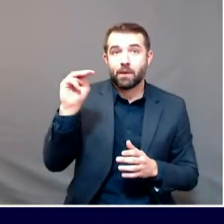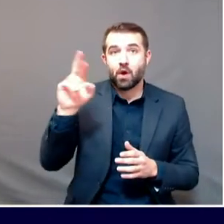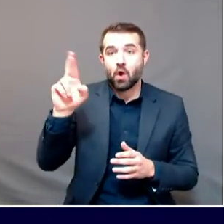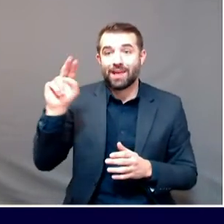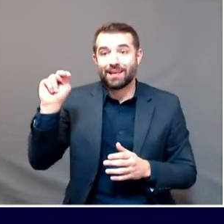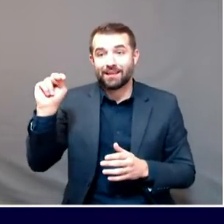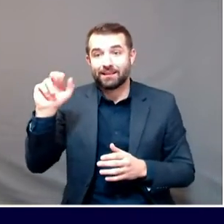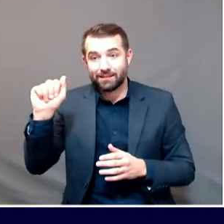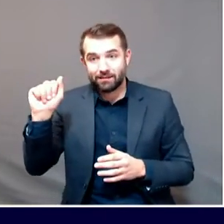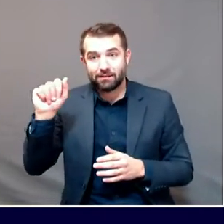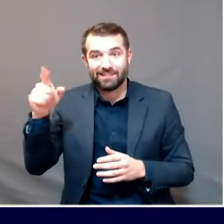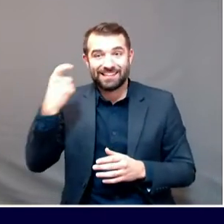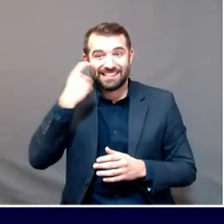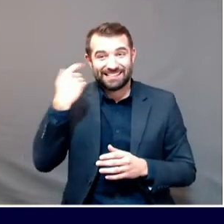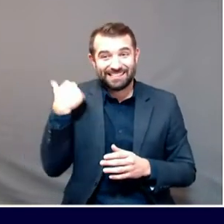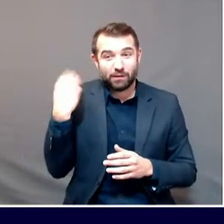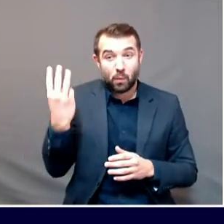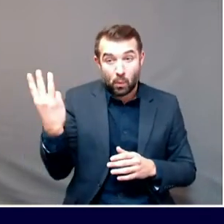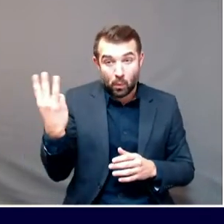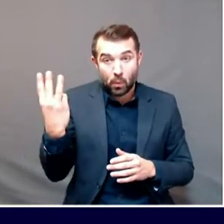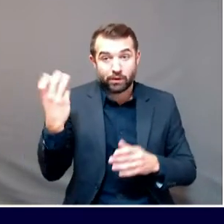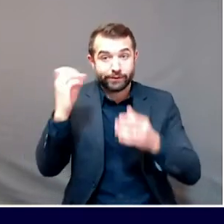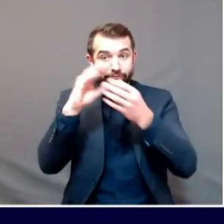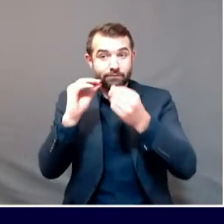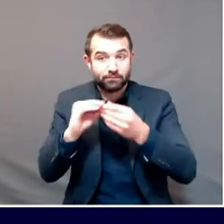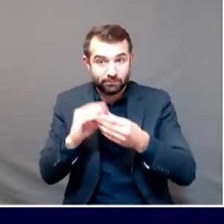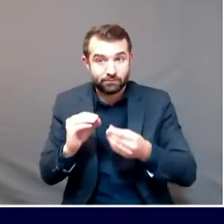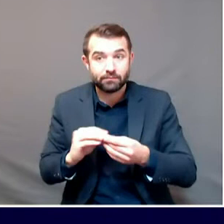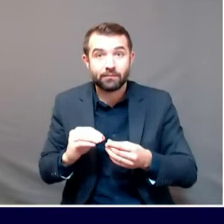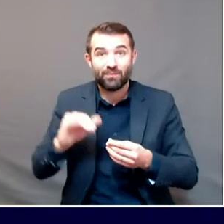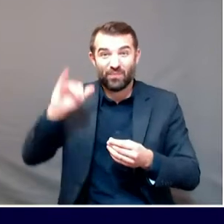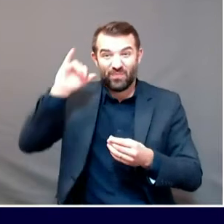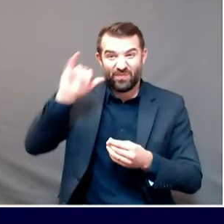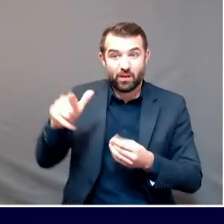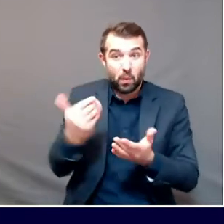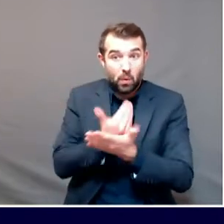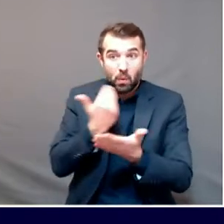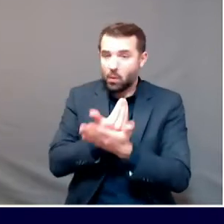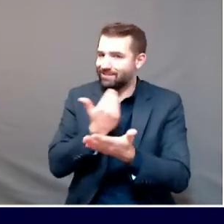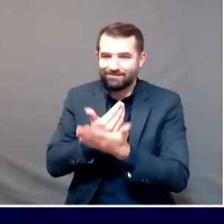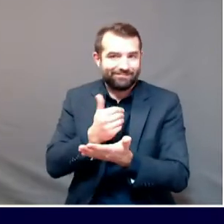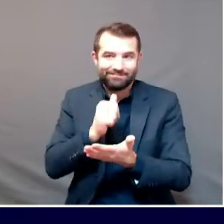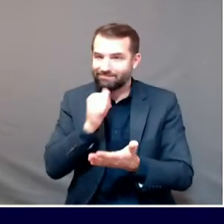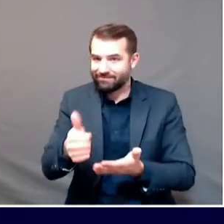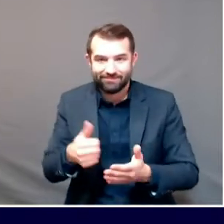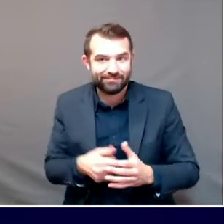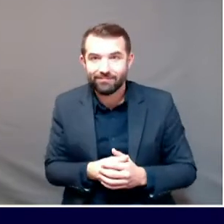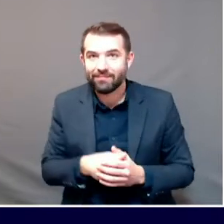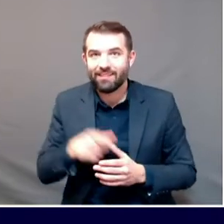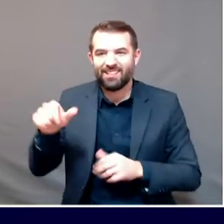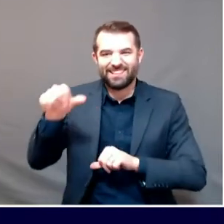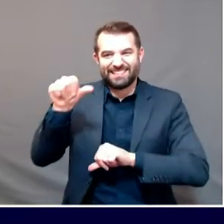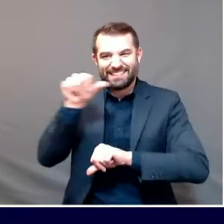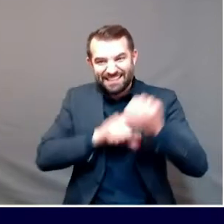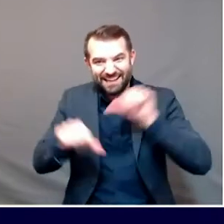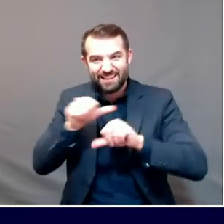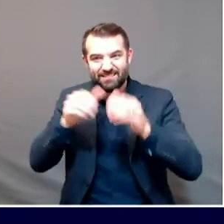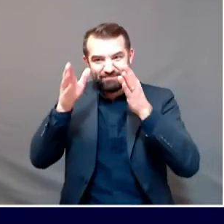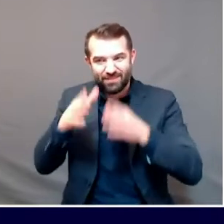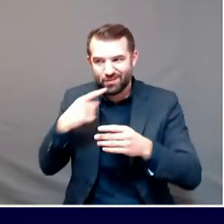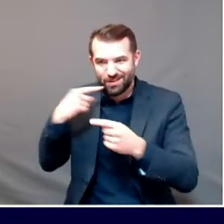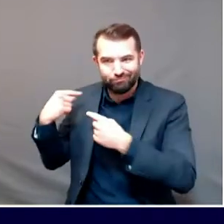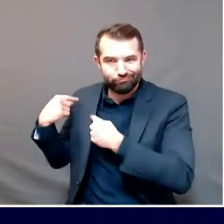Wednesday, is not new. Indeed, it's been scientifically developed and honed and refined over